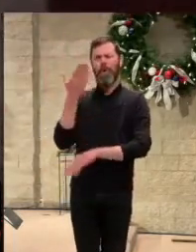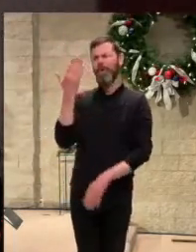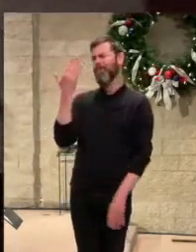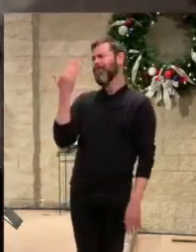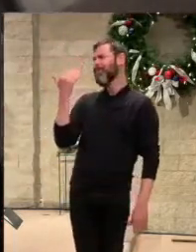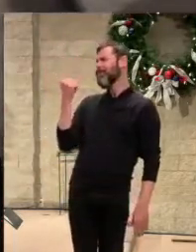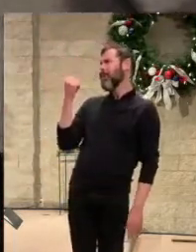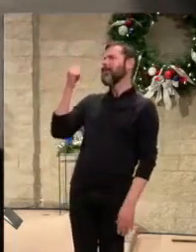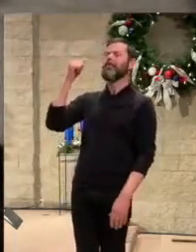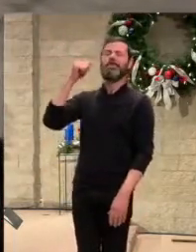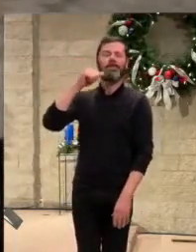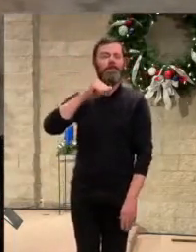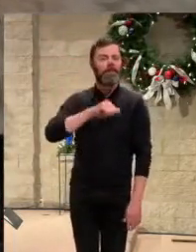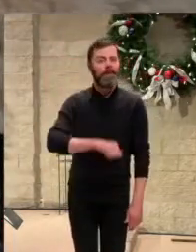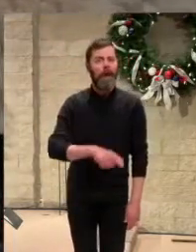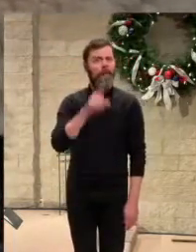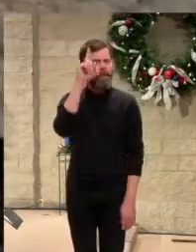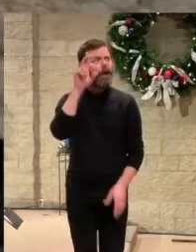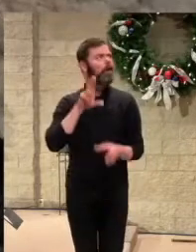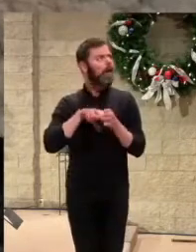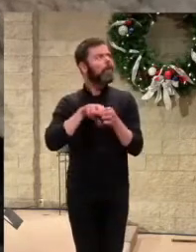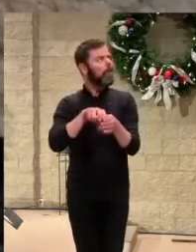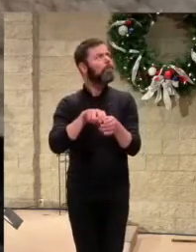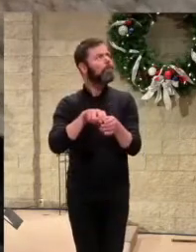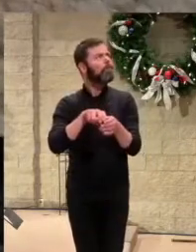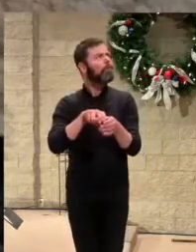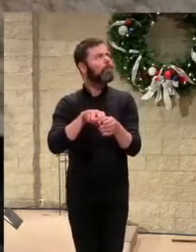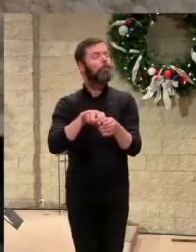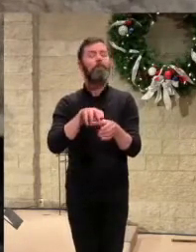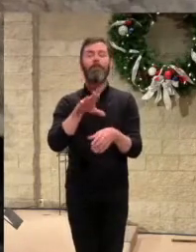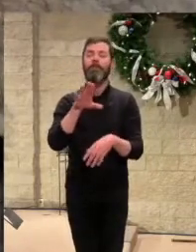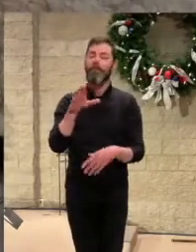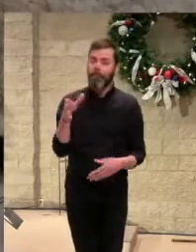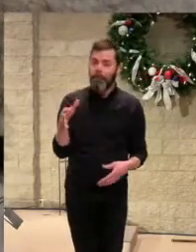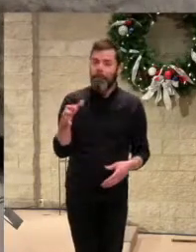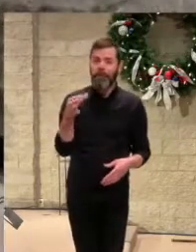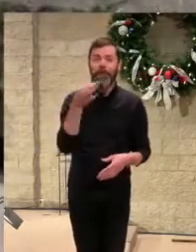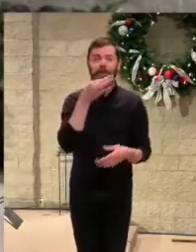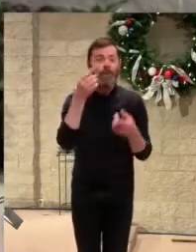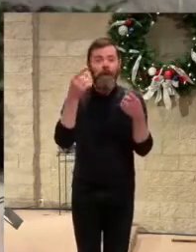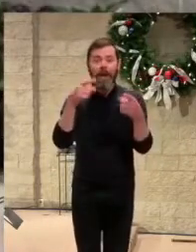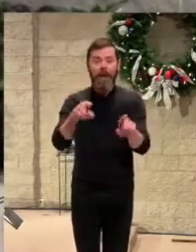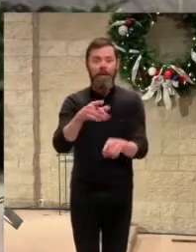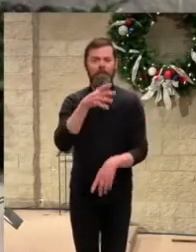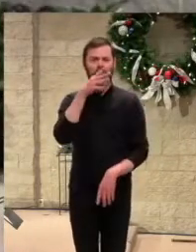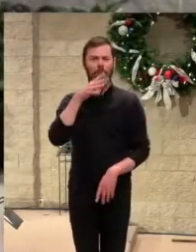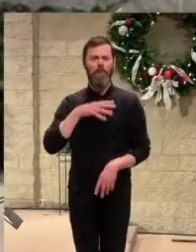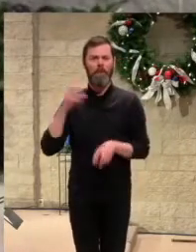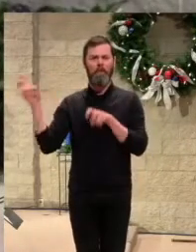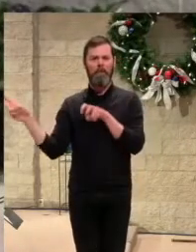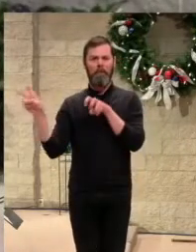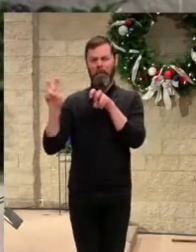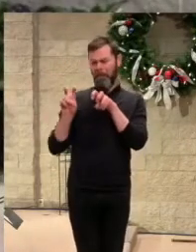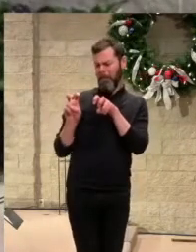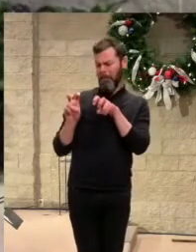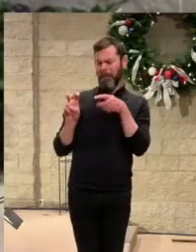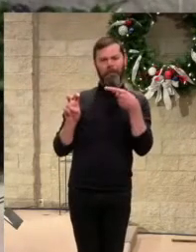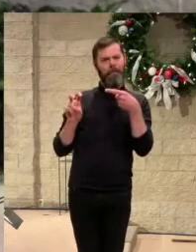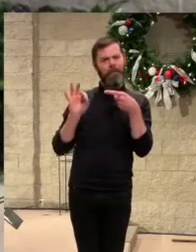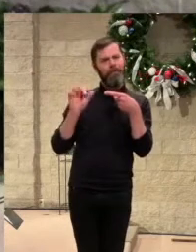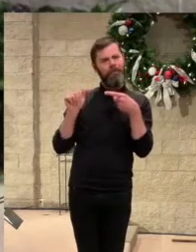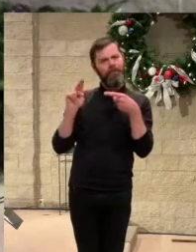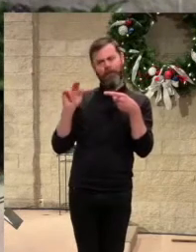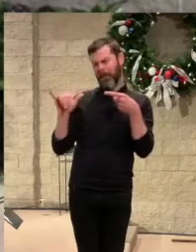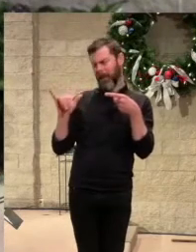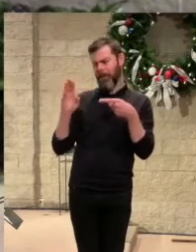two ago, I thought I'd take a ride. And soon Miss Fanny